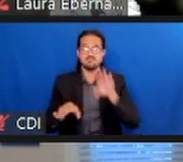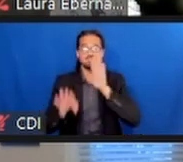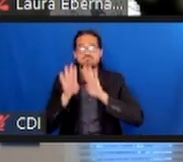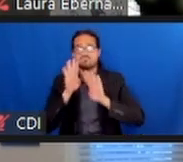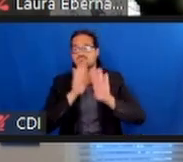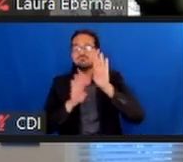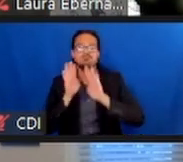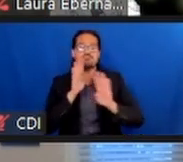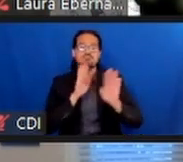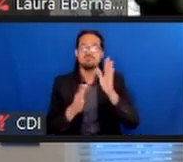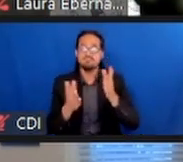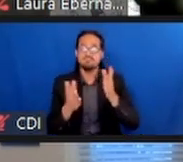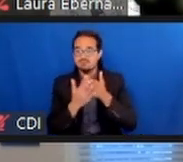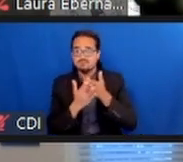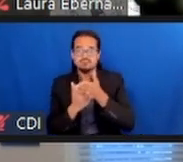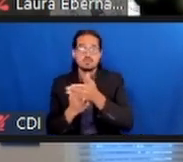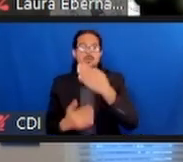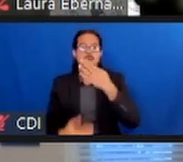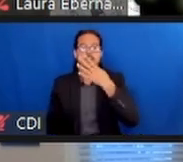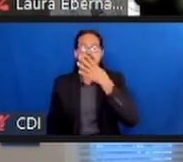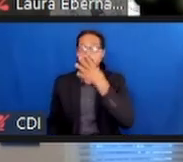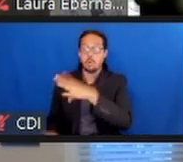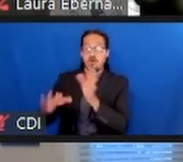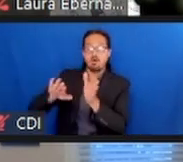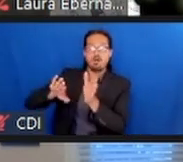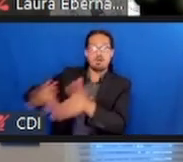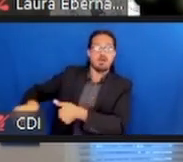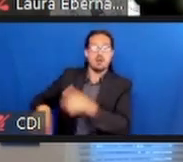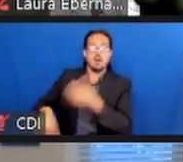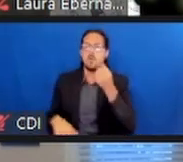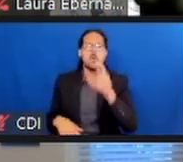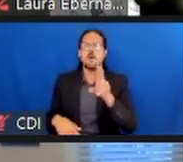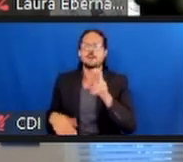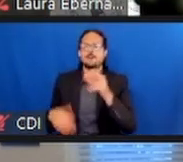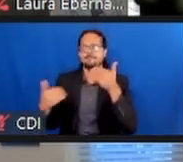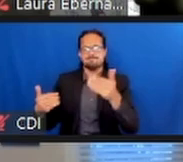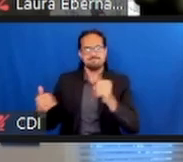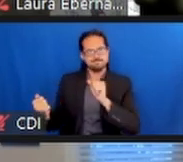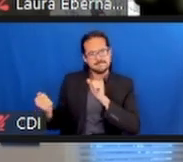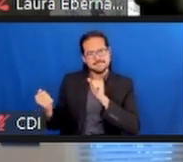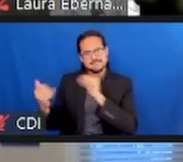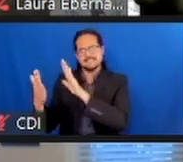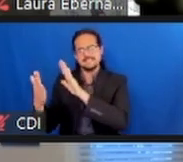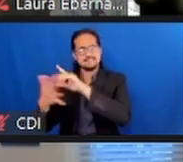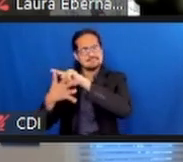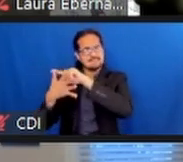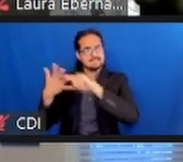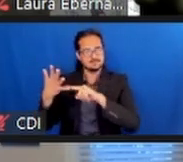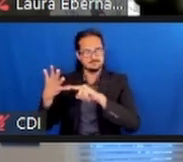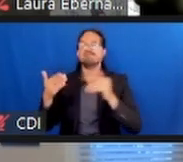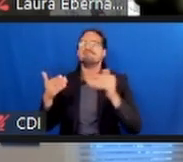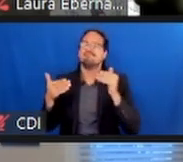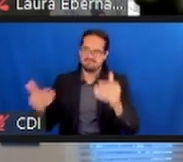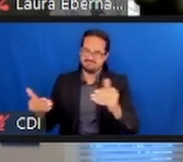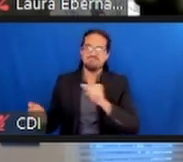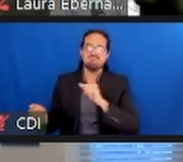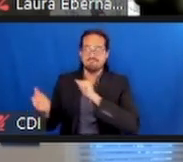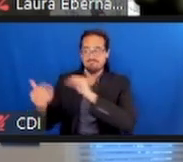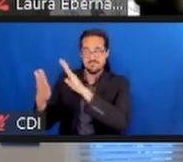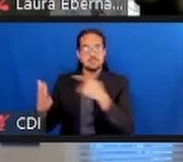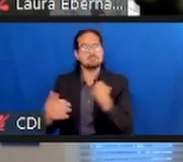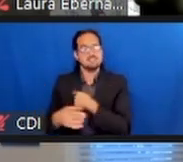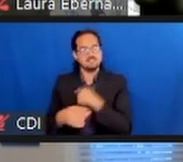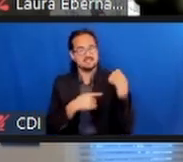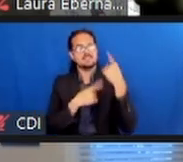for the next few months and even years. Our lessons learned will provide the best roadmap going forward. I am pleased that Marin is